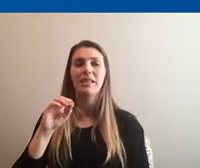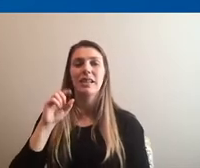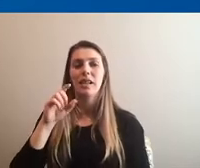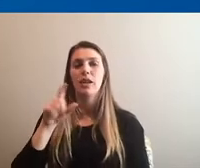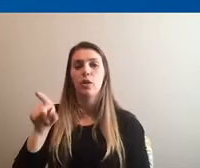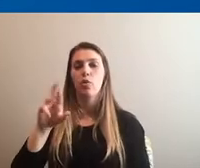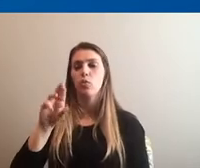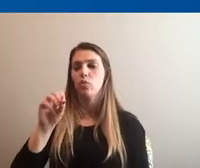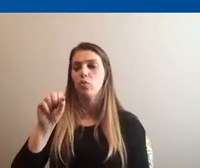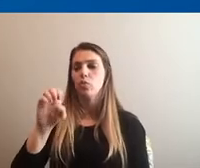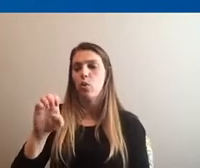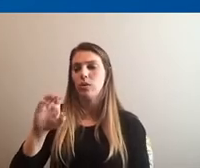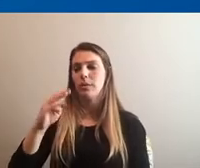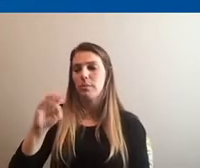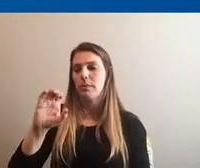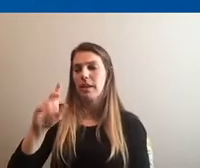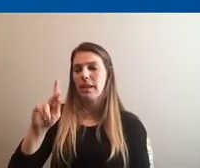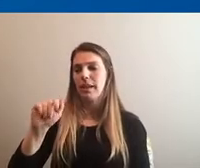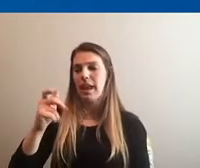McCacken.